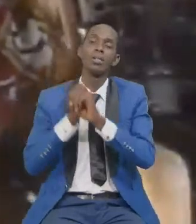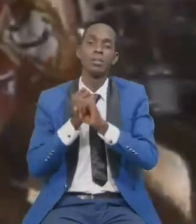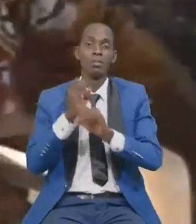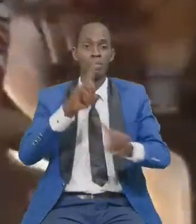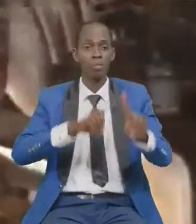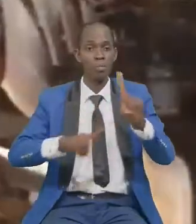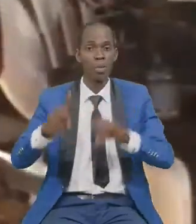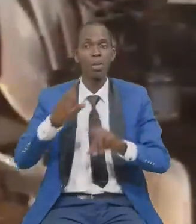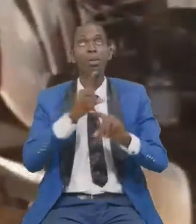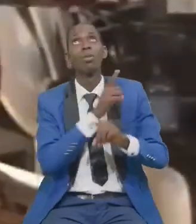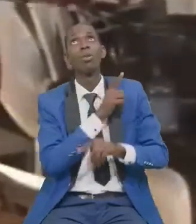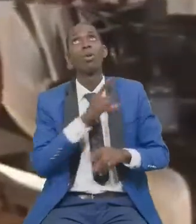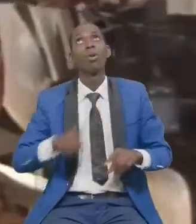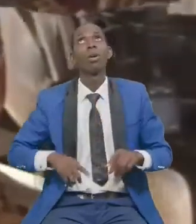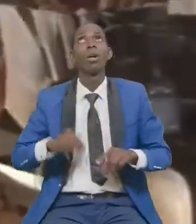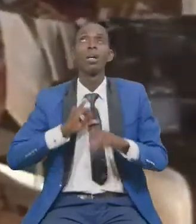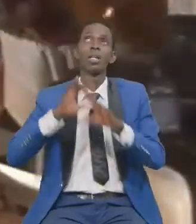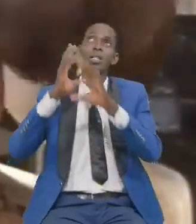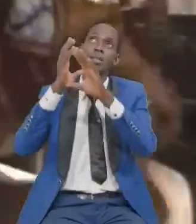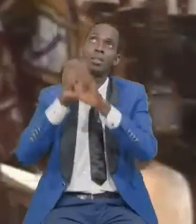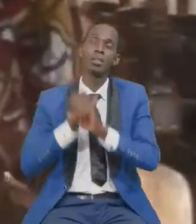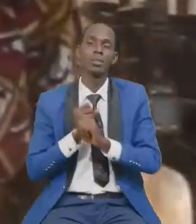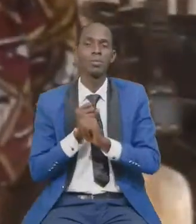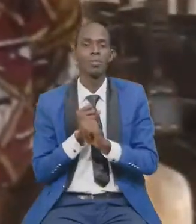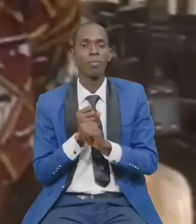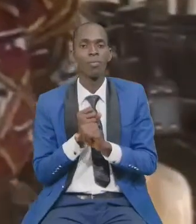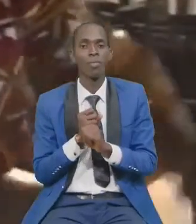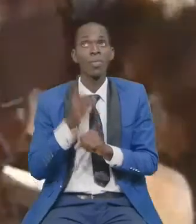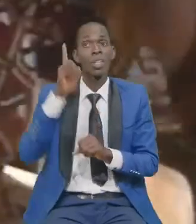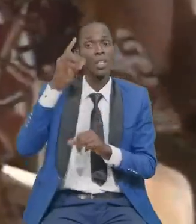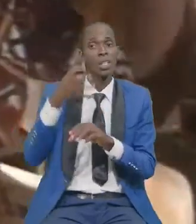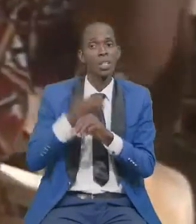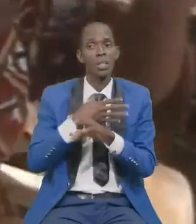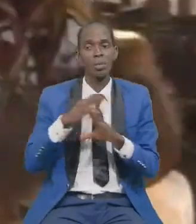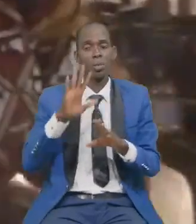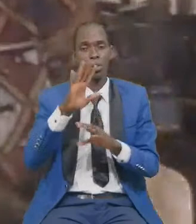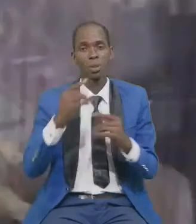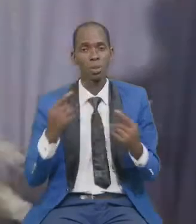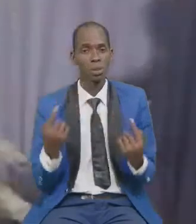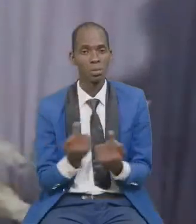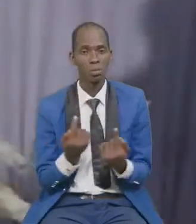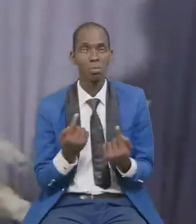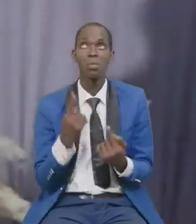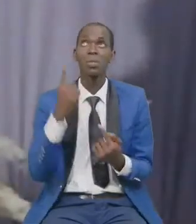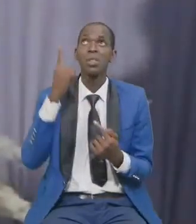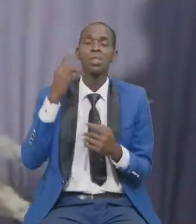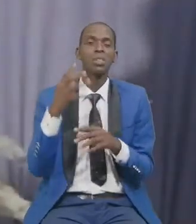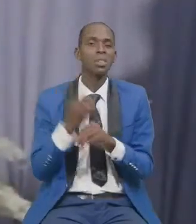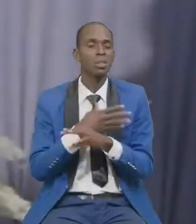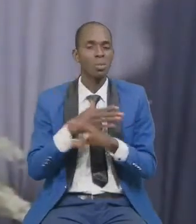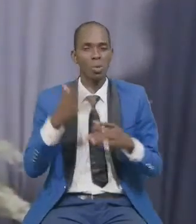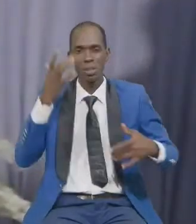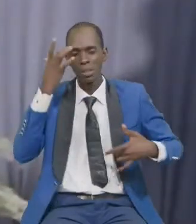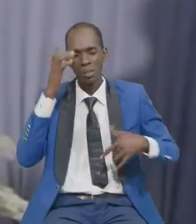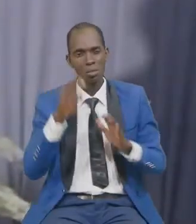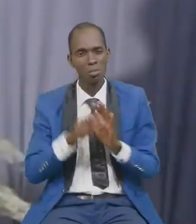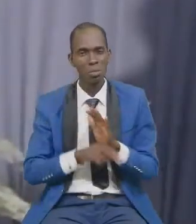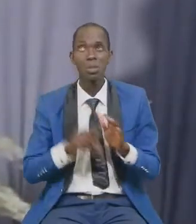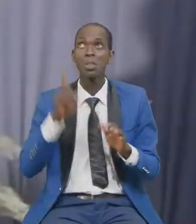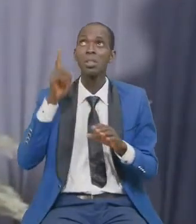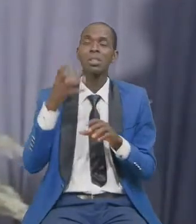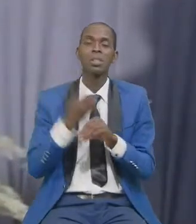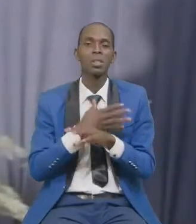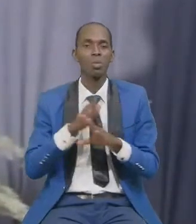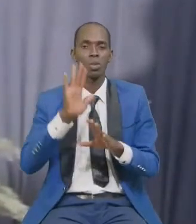Lord, I receive. It takes away your sin. Takes away your sickness. Takes away